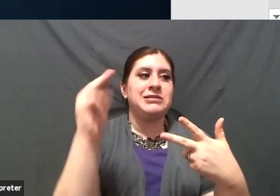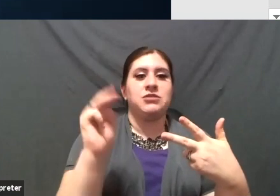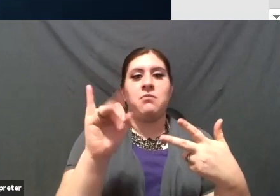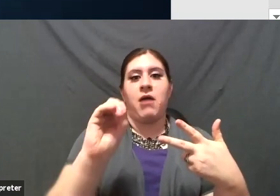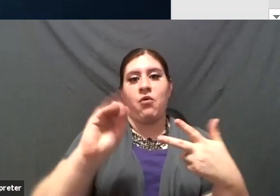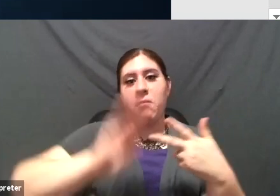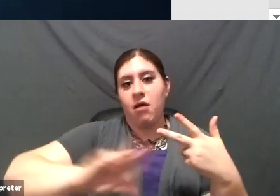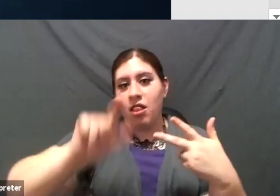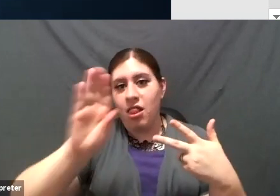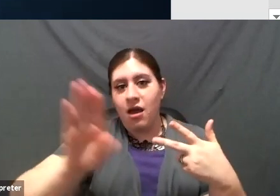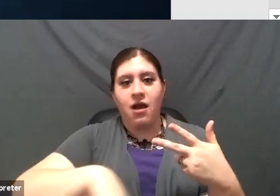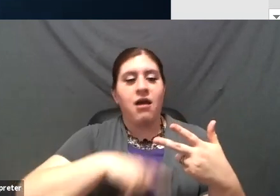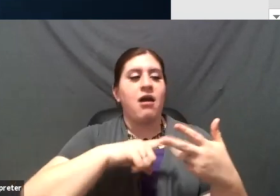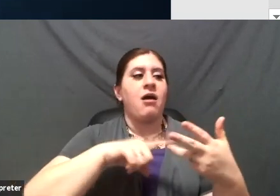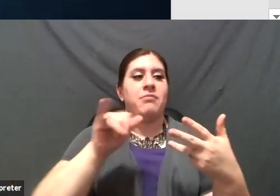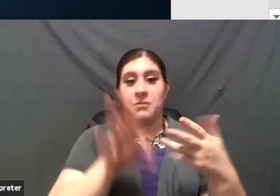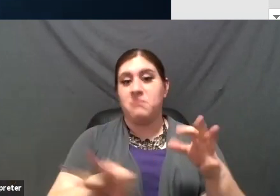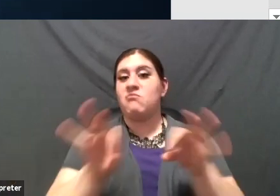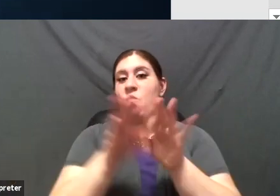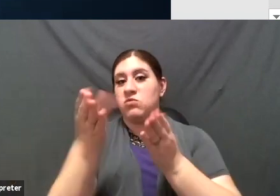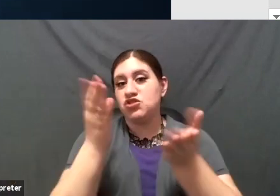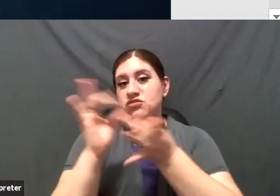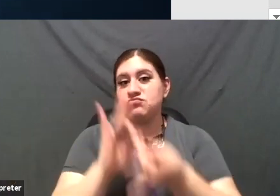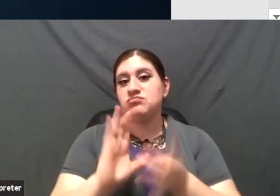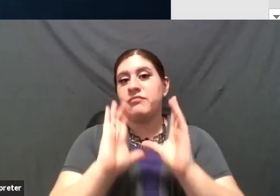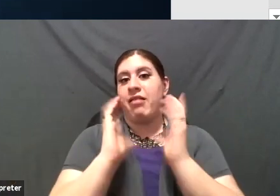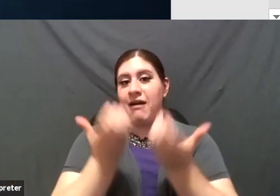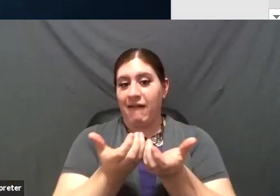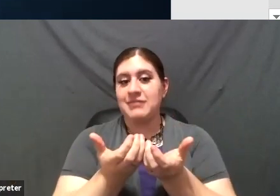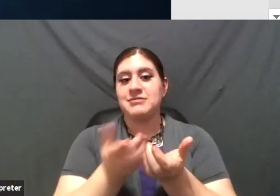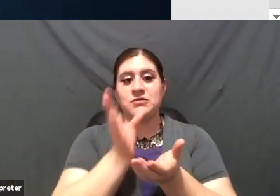microbiology labs, which are an important service-based course